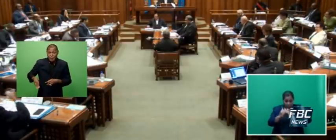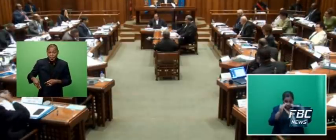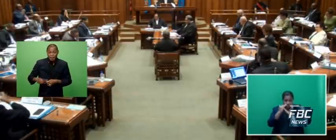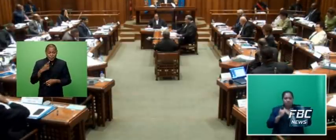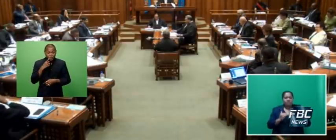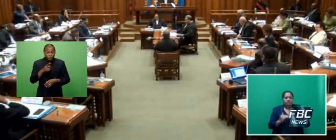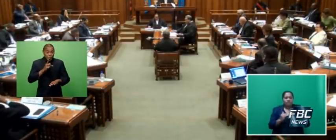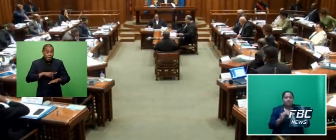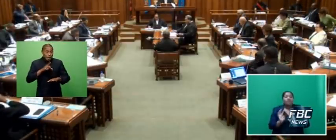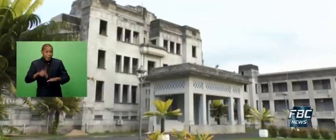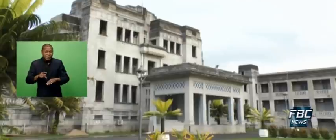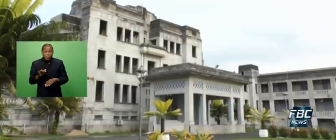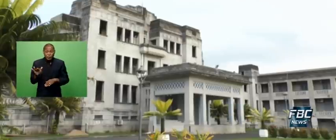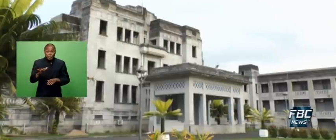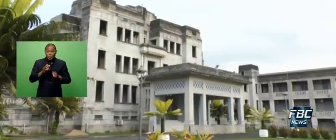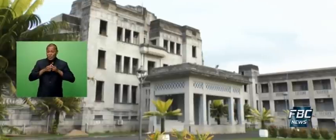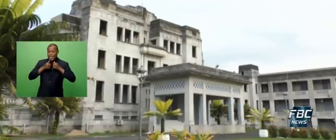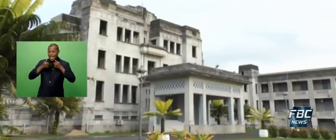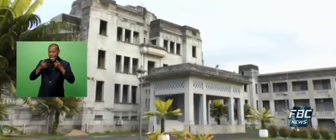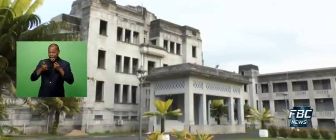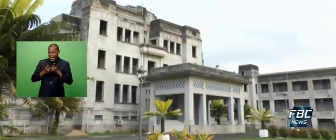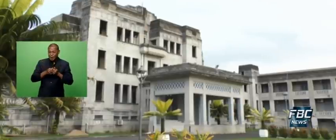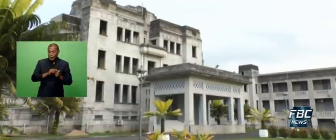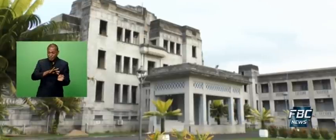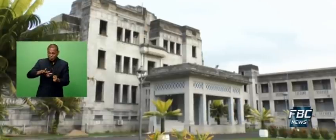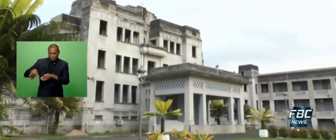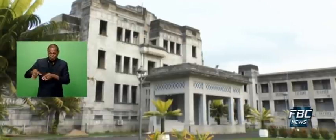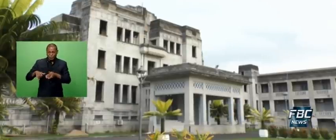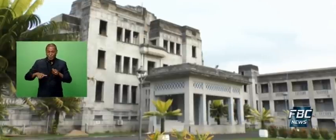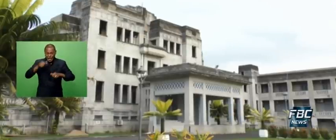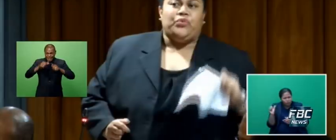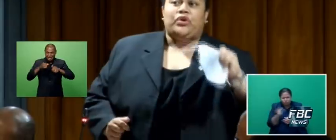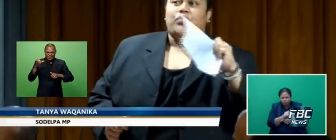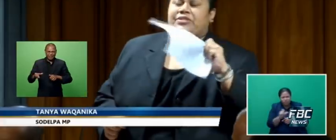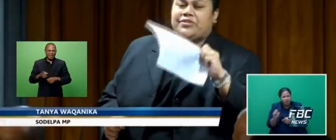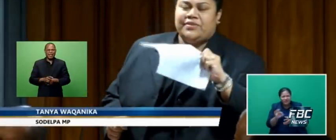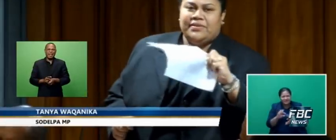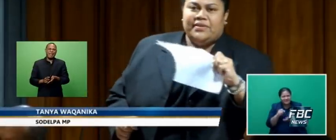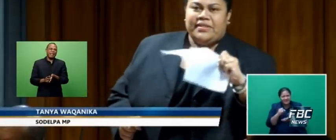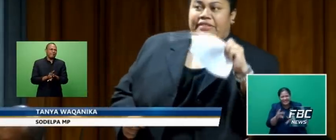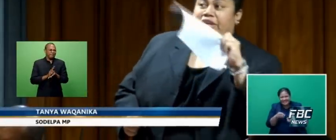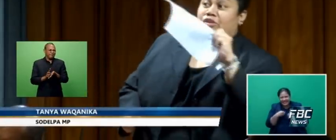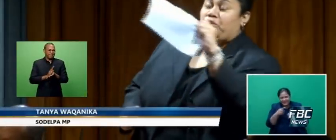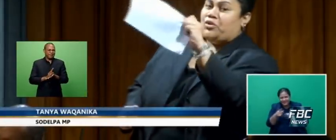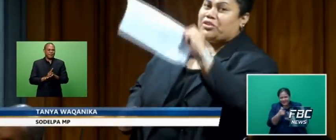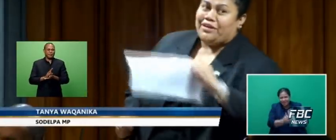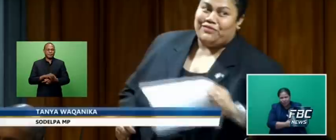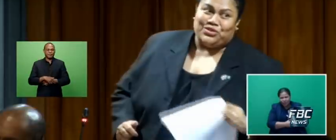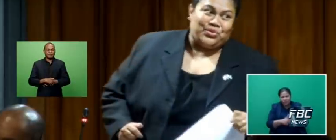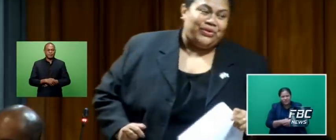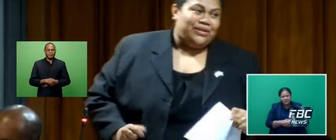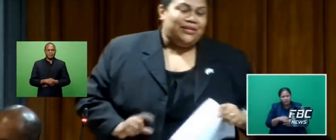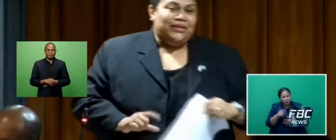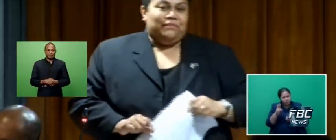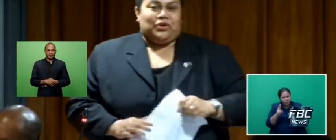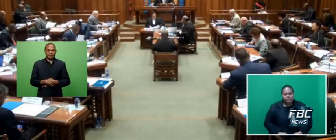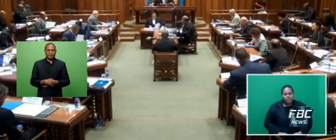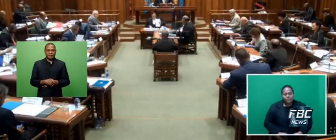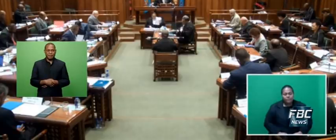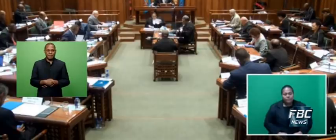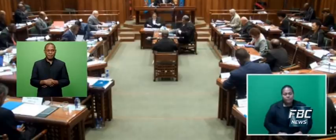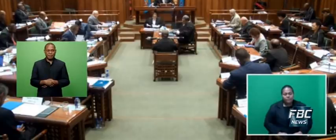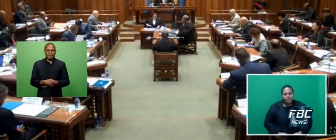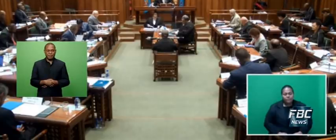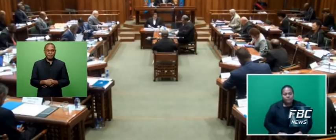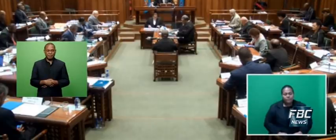that those who agree to scrap lay assessors will regret their choice in the future. You will wish that they knew your side of the story,